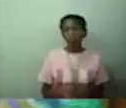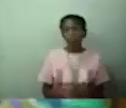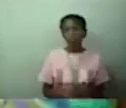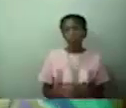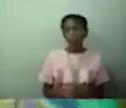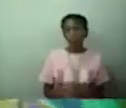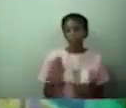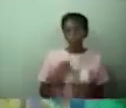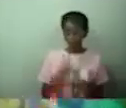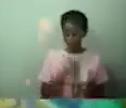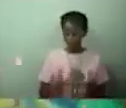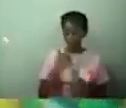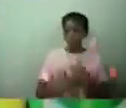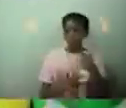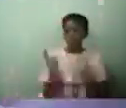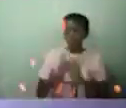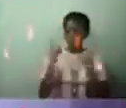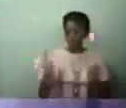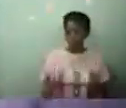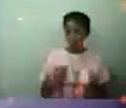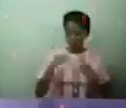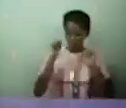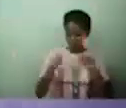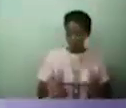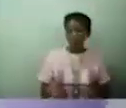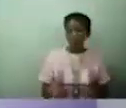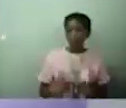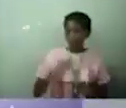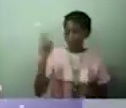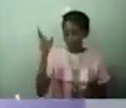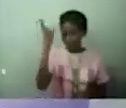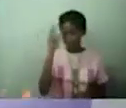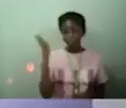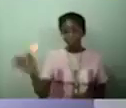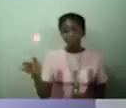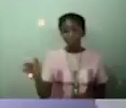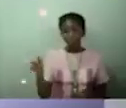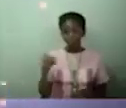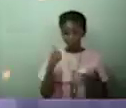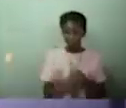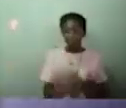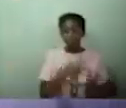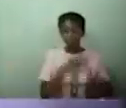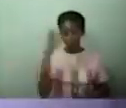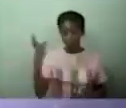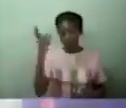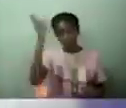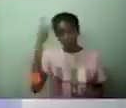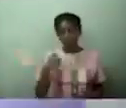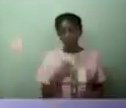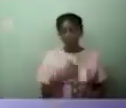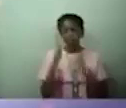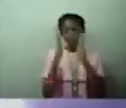of oil and grace to be able to confront these philosophical demons. We are